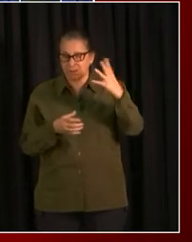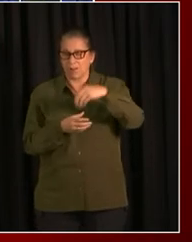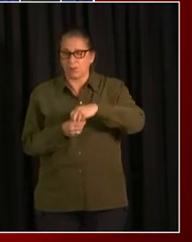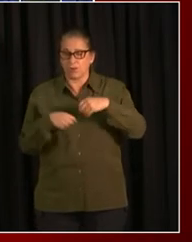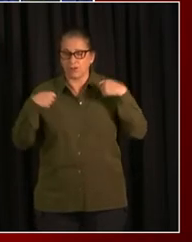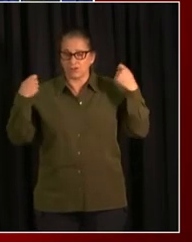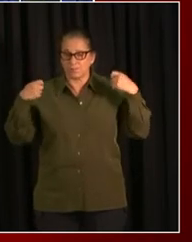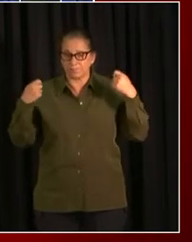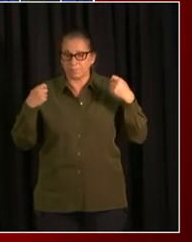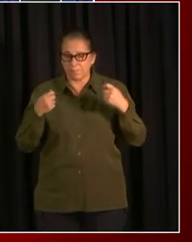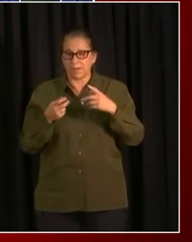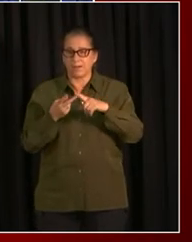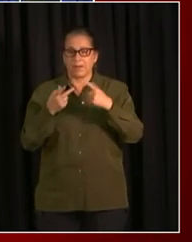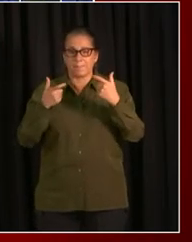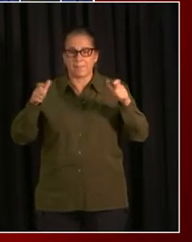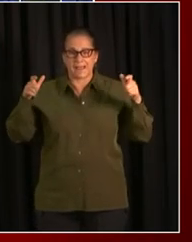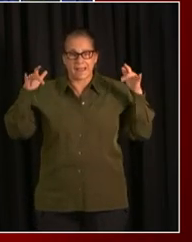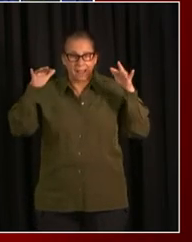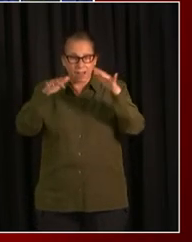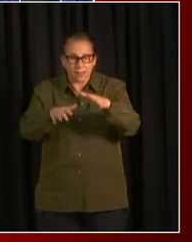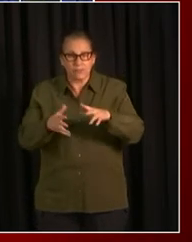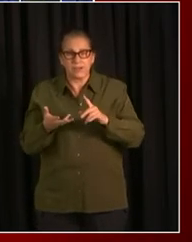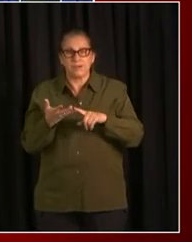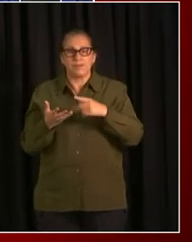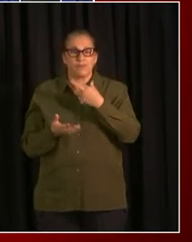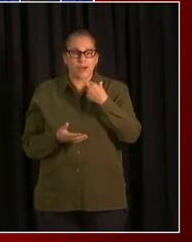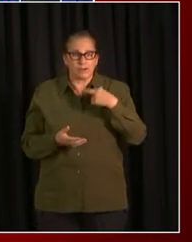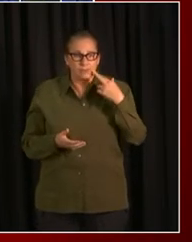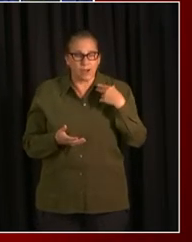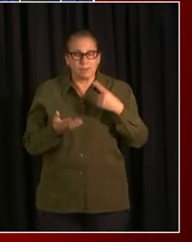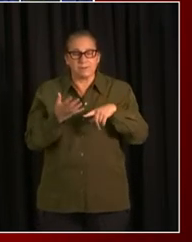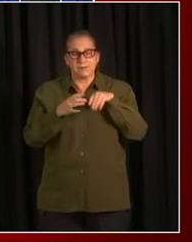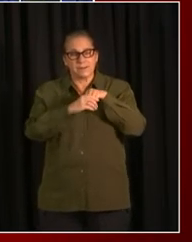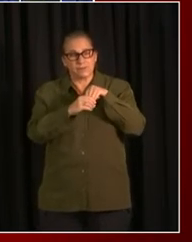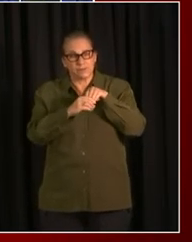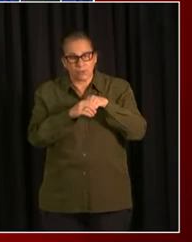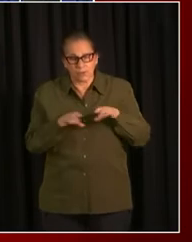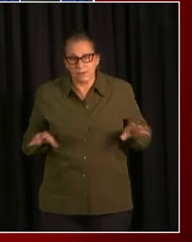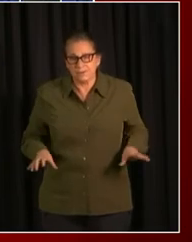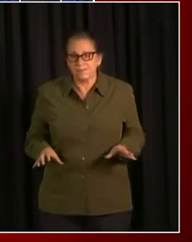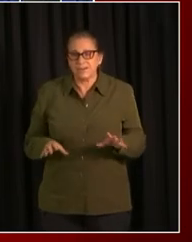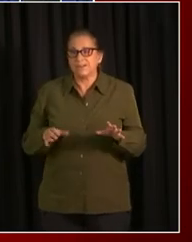mass gatherings, restaurants. I mean, all of our guidances are up there. We also have